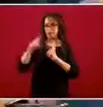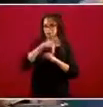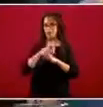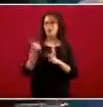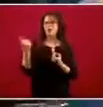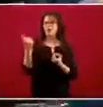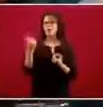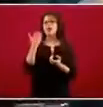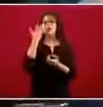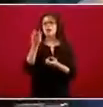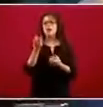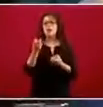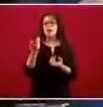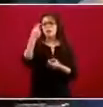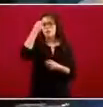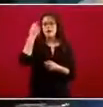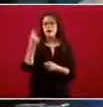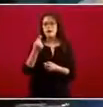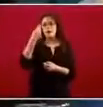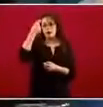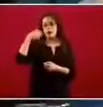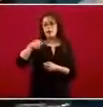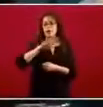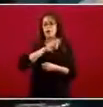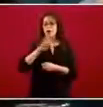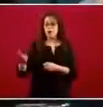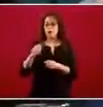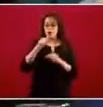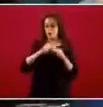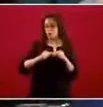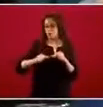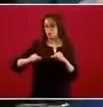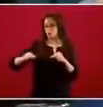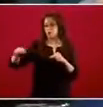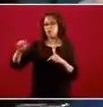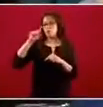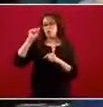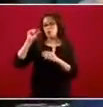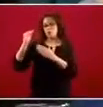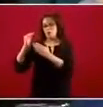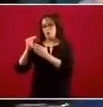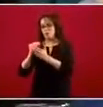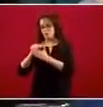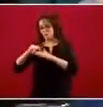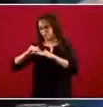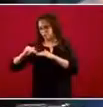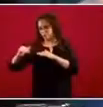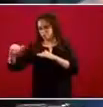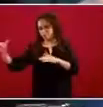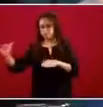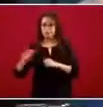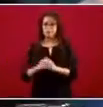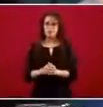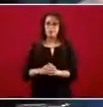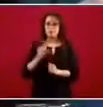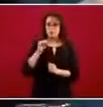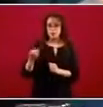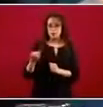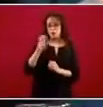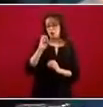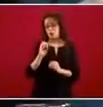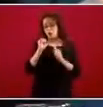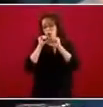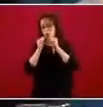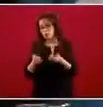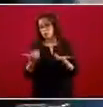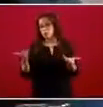distance measures, we will flatten the curve, right? That's the goal. And then April the 30th, we